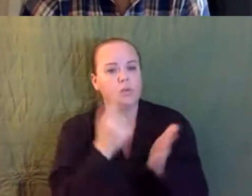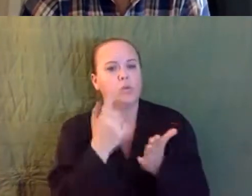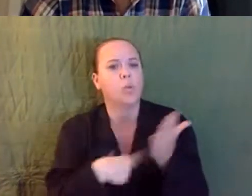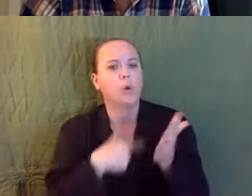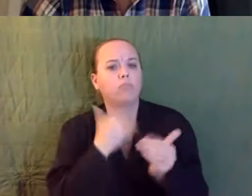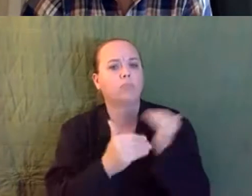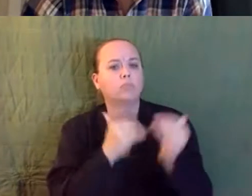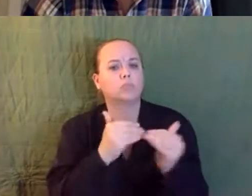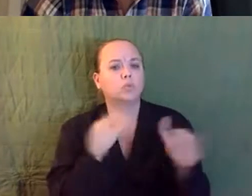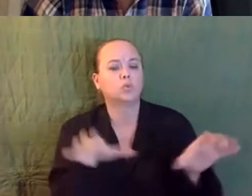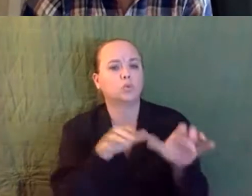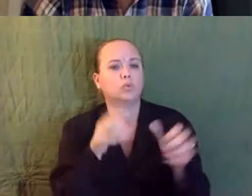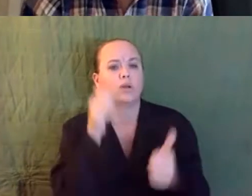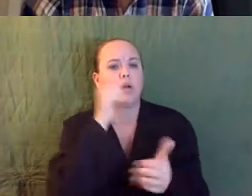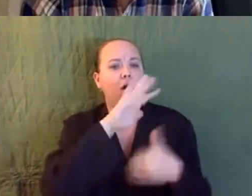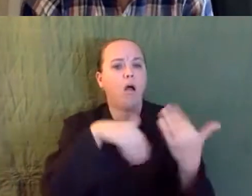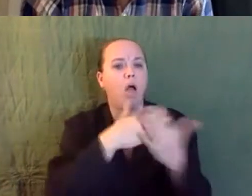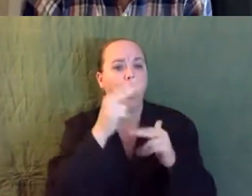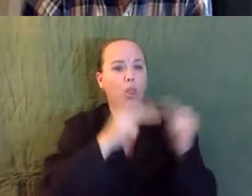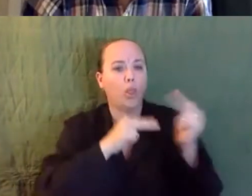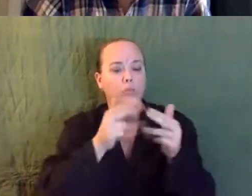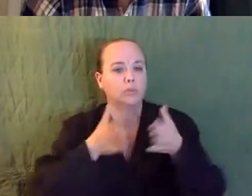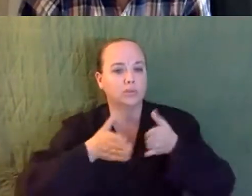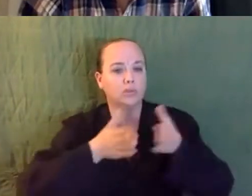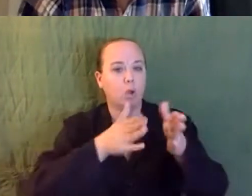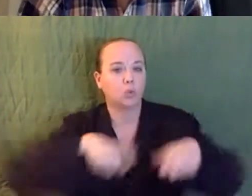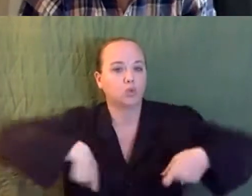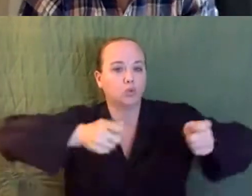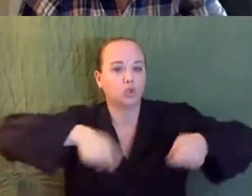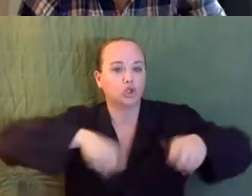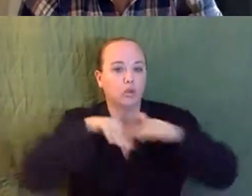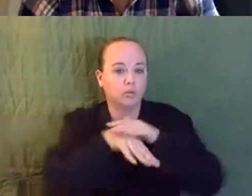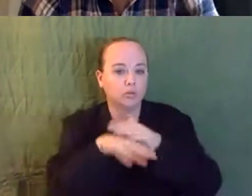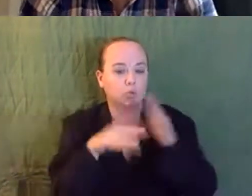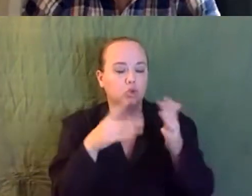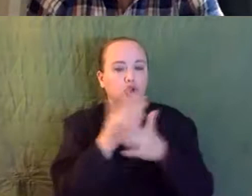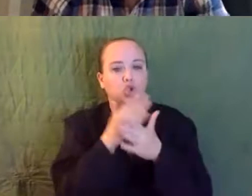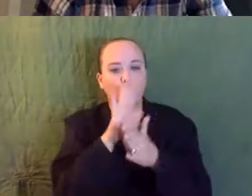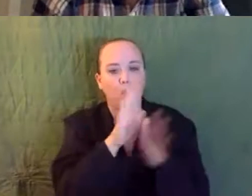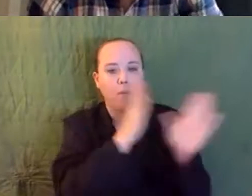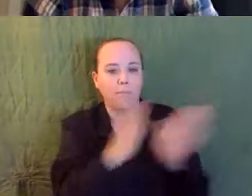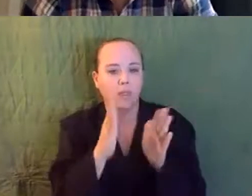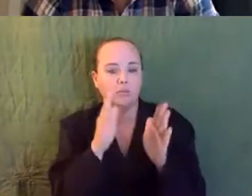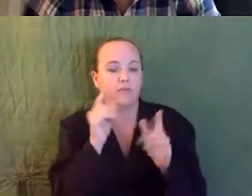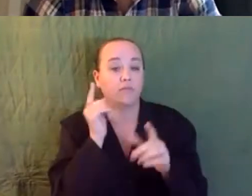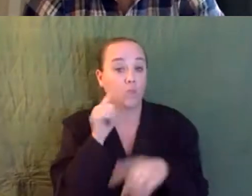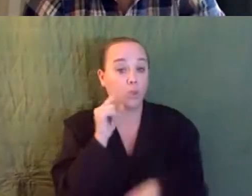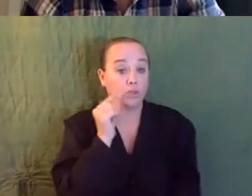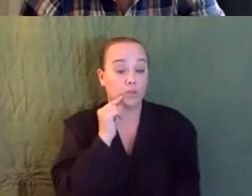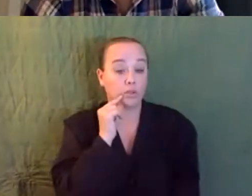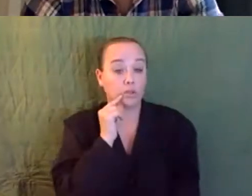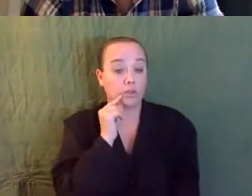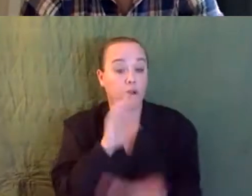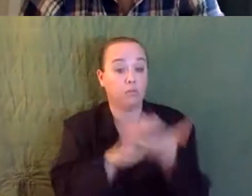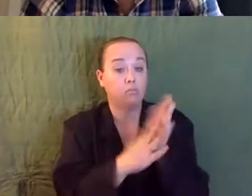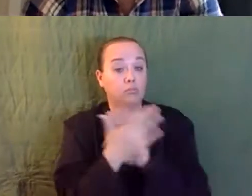take so that every building and sidewalk is wheelchair accessible? Please share your vision or plan for moving San Antonio toward a day when every